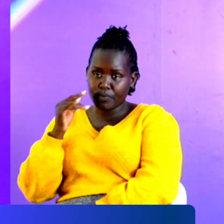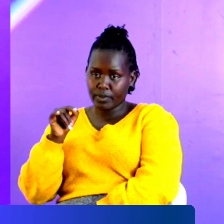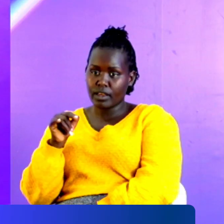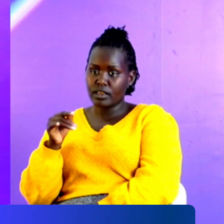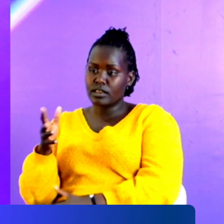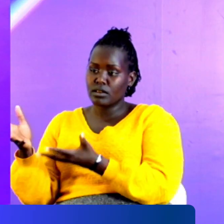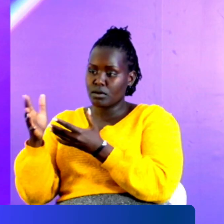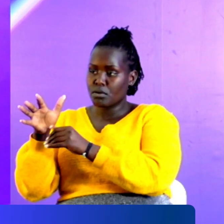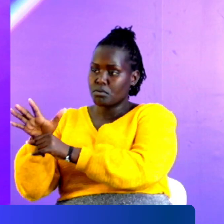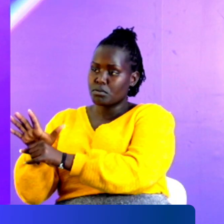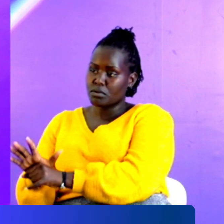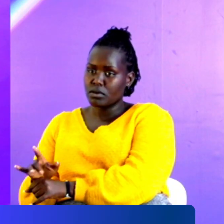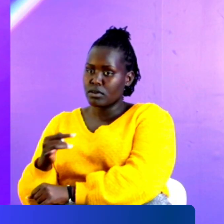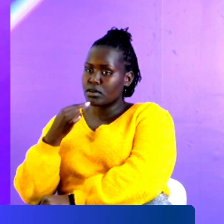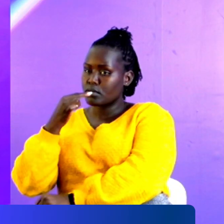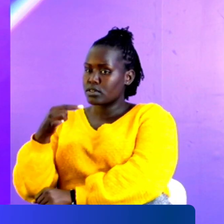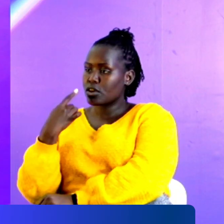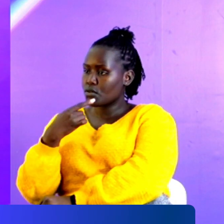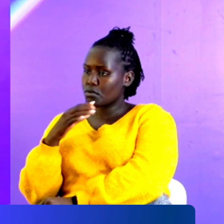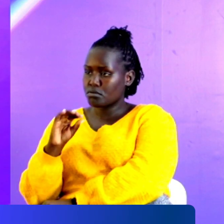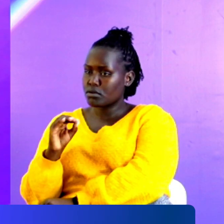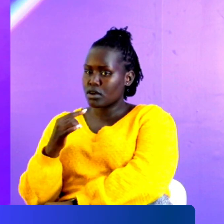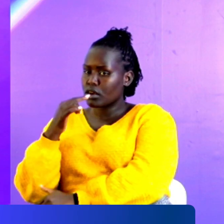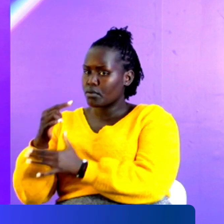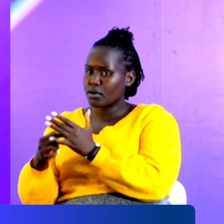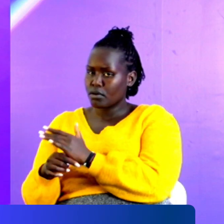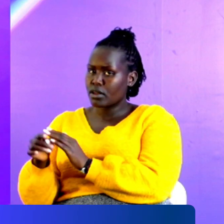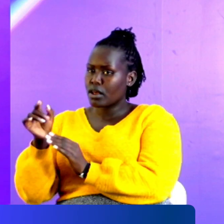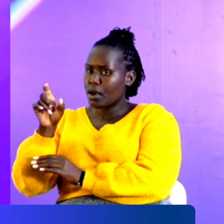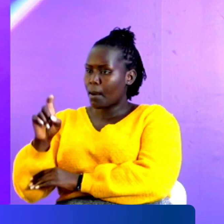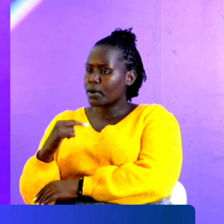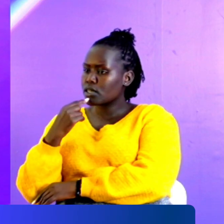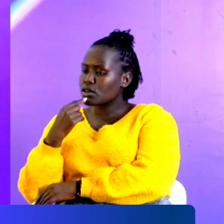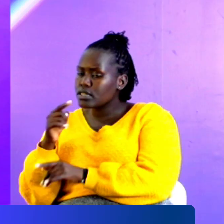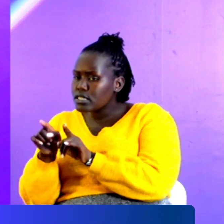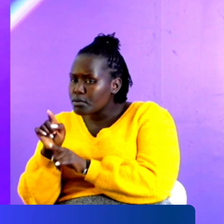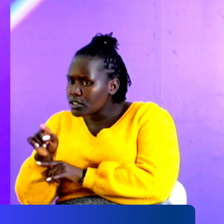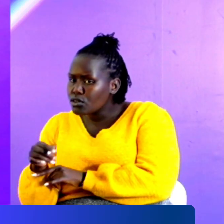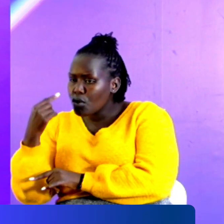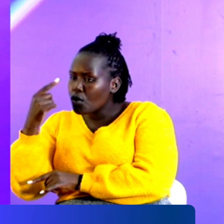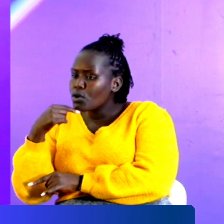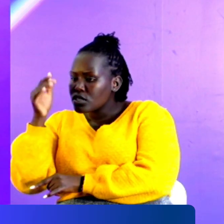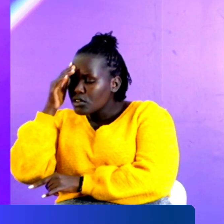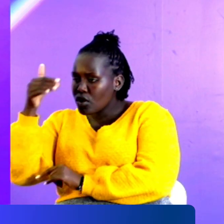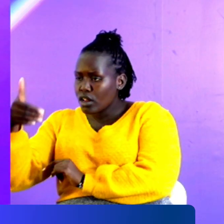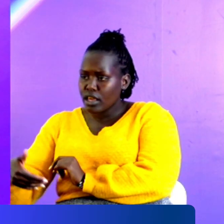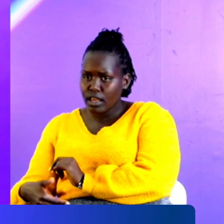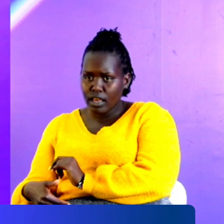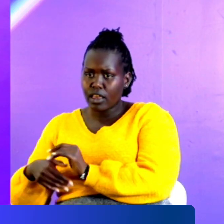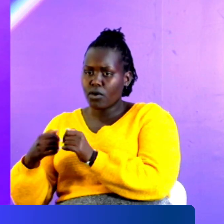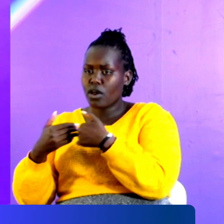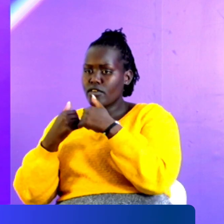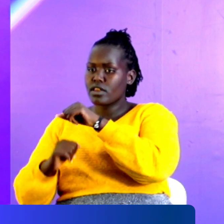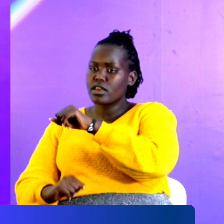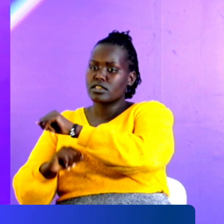me down, and I'm not going to say who. Yes. And told me, someone like you who is known in Kenya now by the young people, and you've got the support of the young people, you should